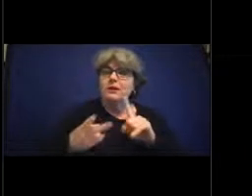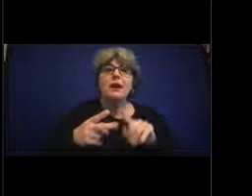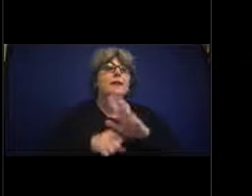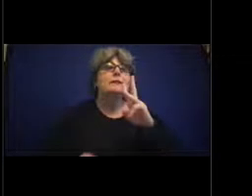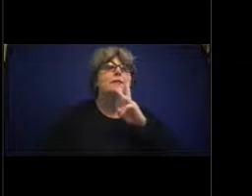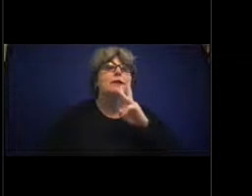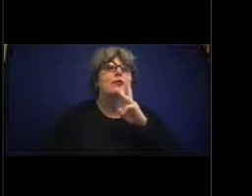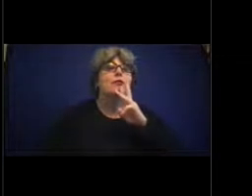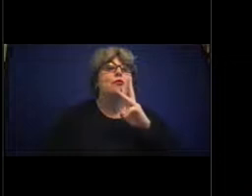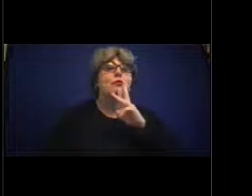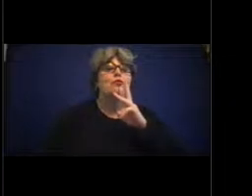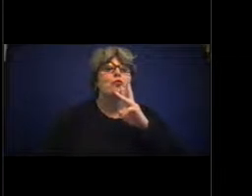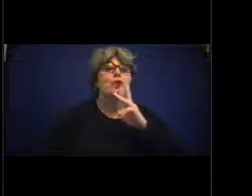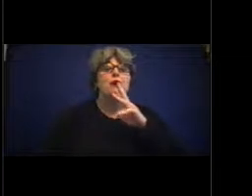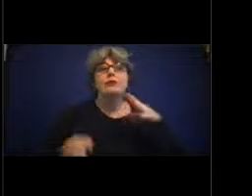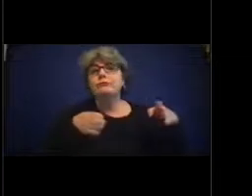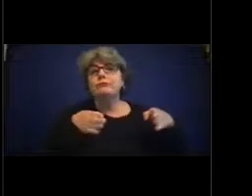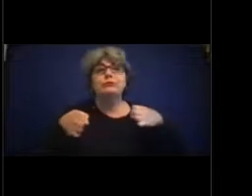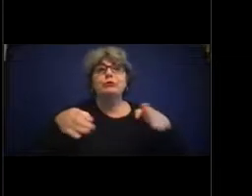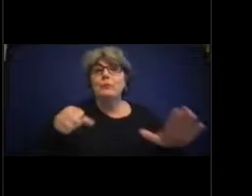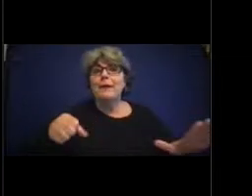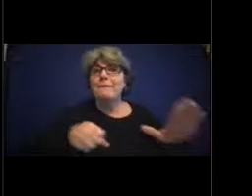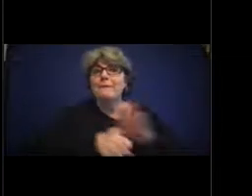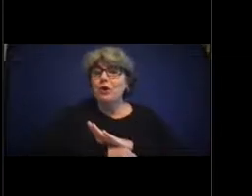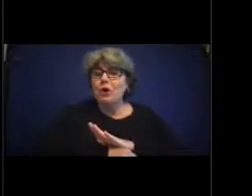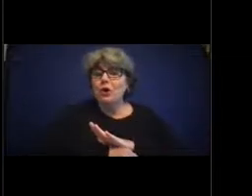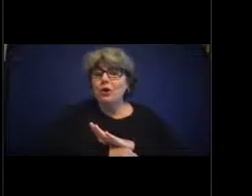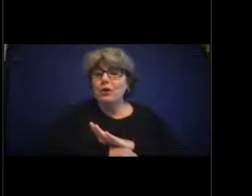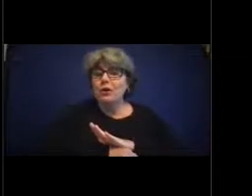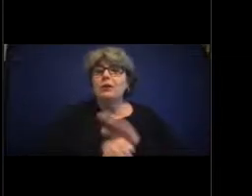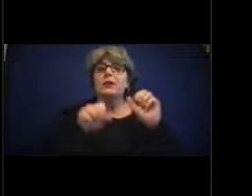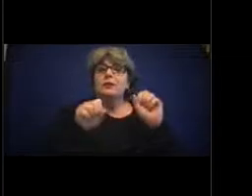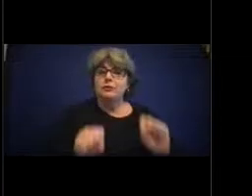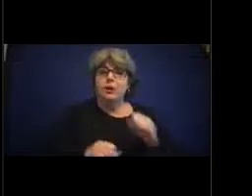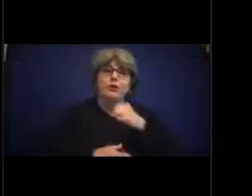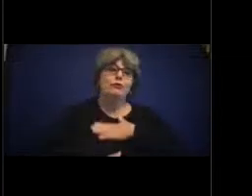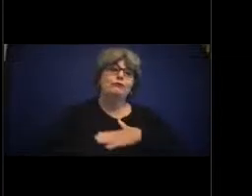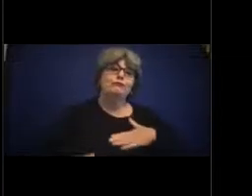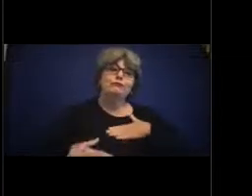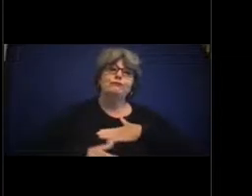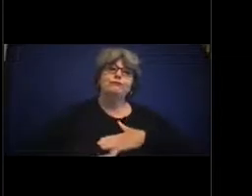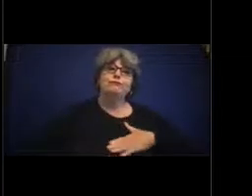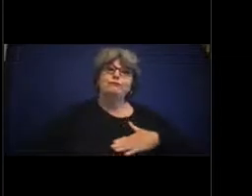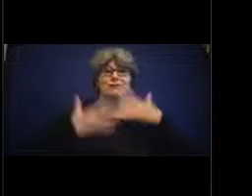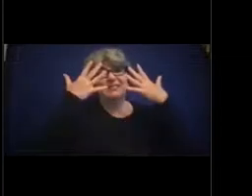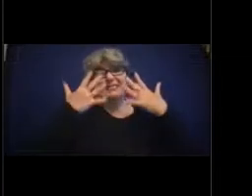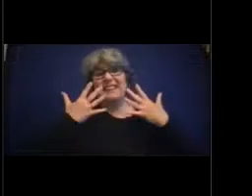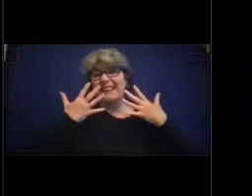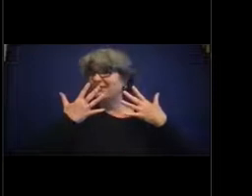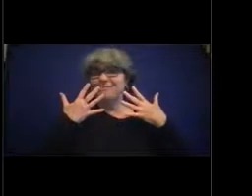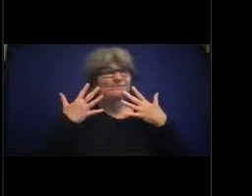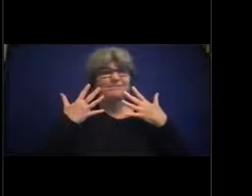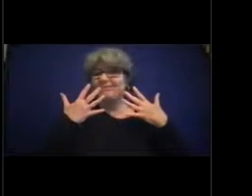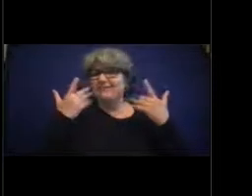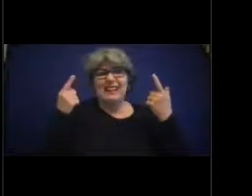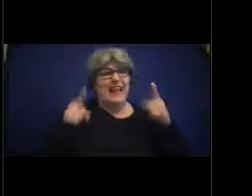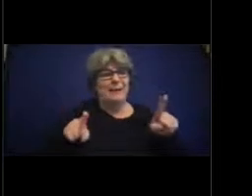to fill this channel so that there could be some recreation. And unfortunately, that has not been the